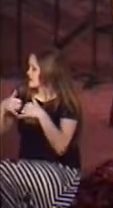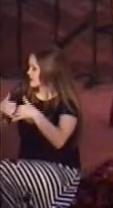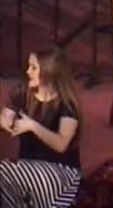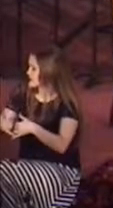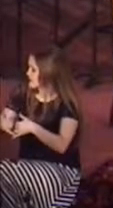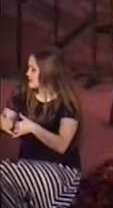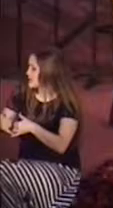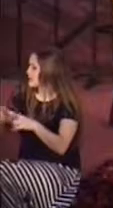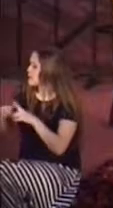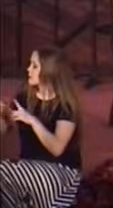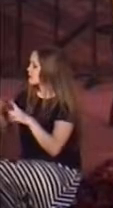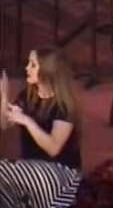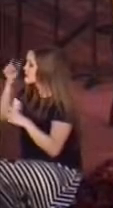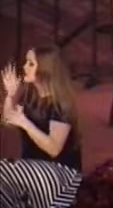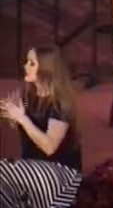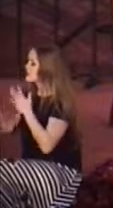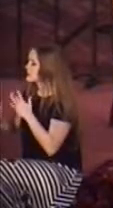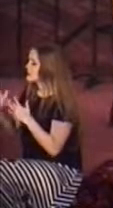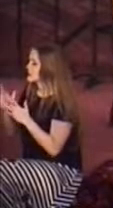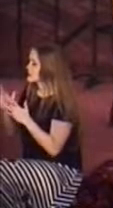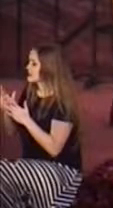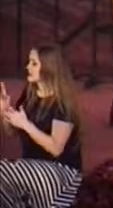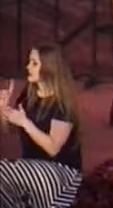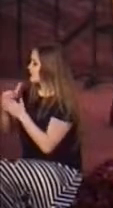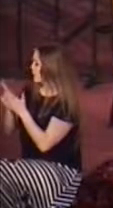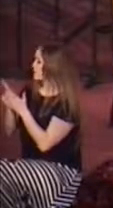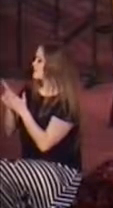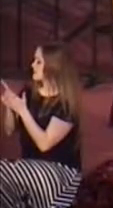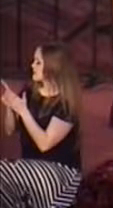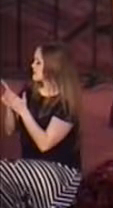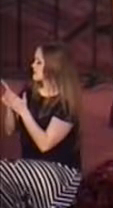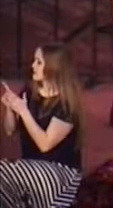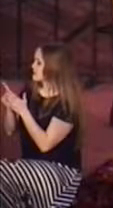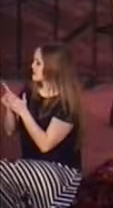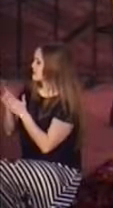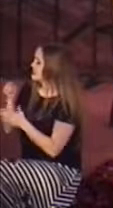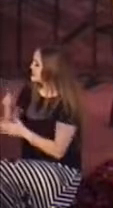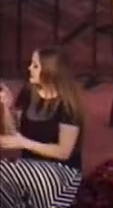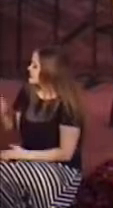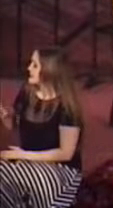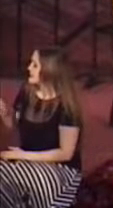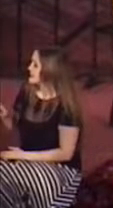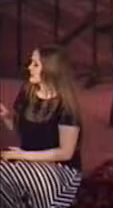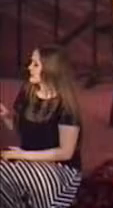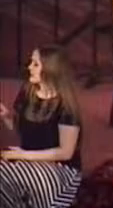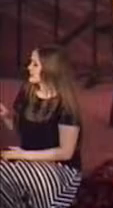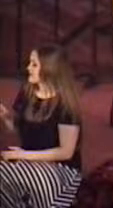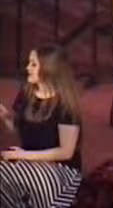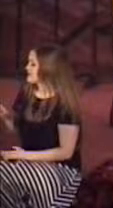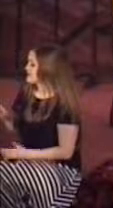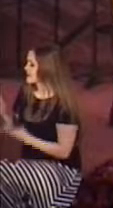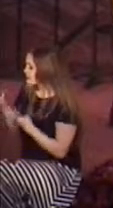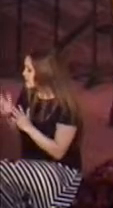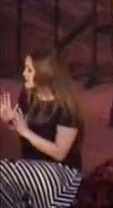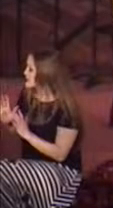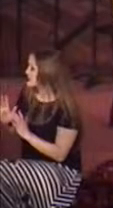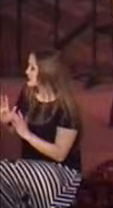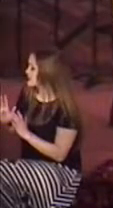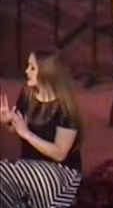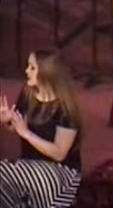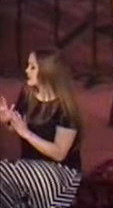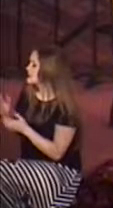But for Jesus, it would only be a moment, because He had to fulfill what it said right there, that He came